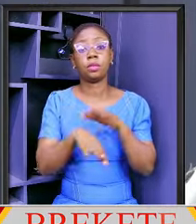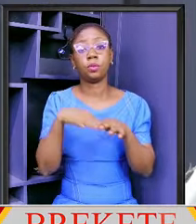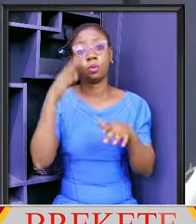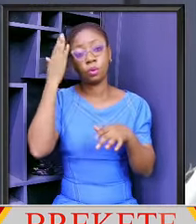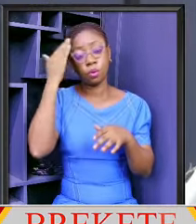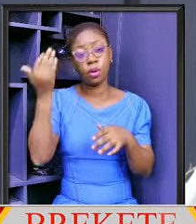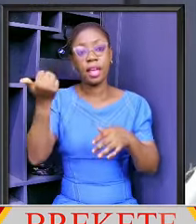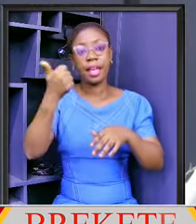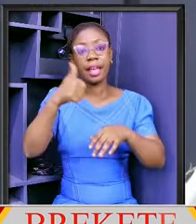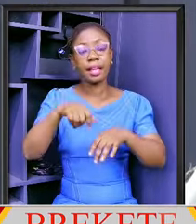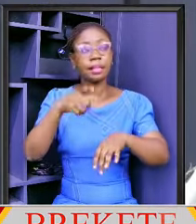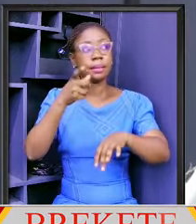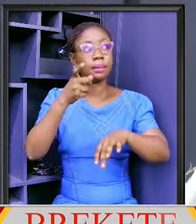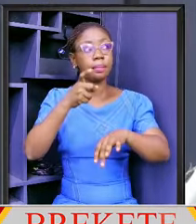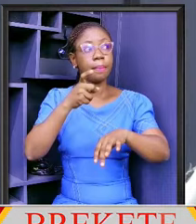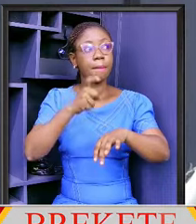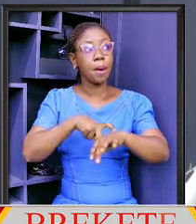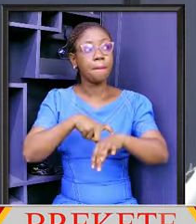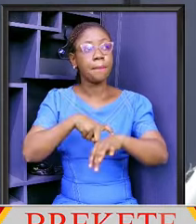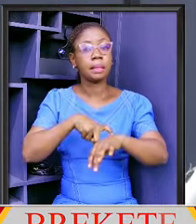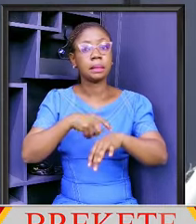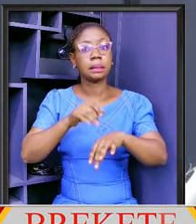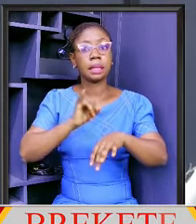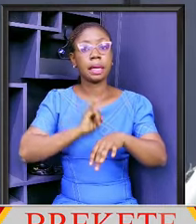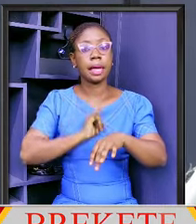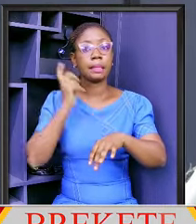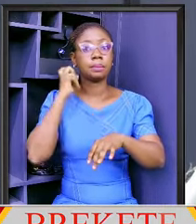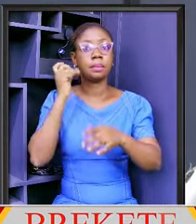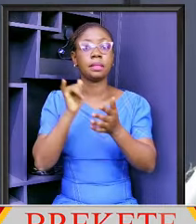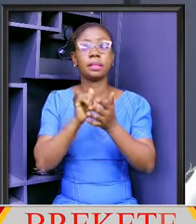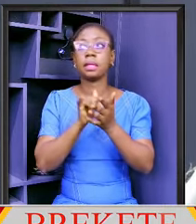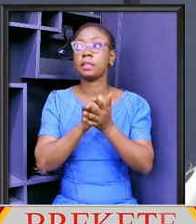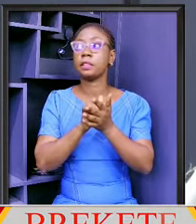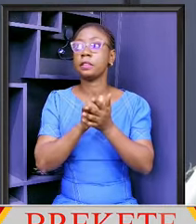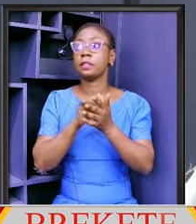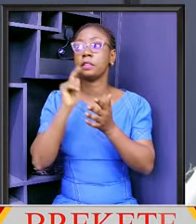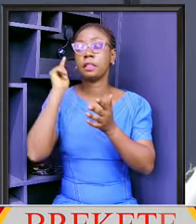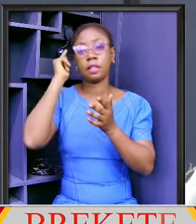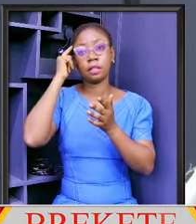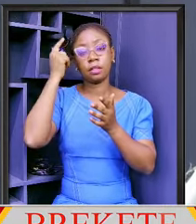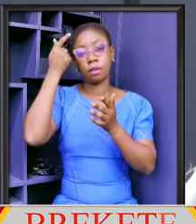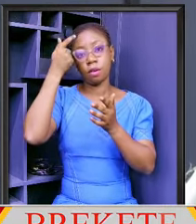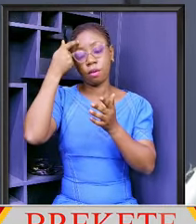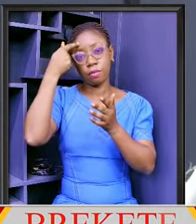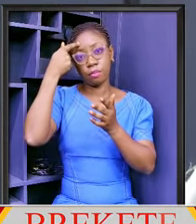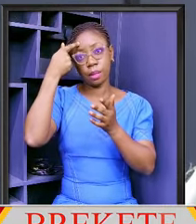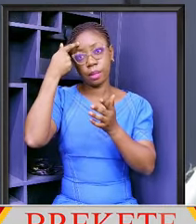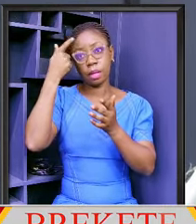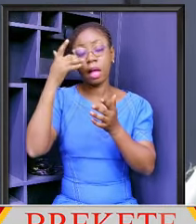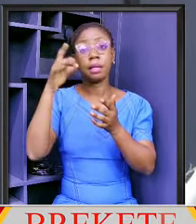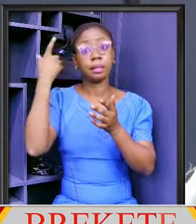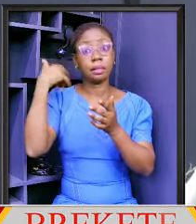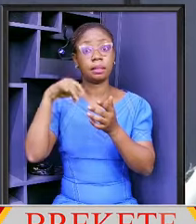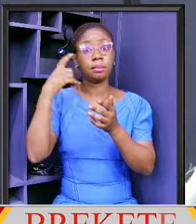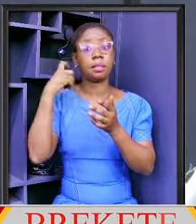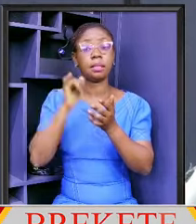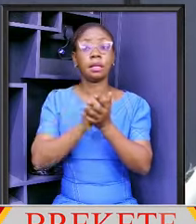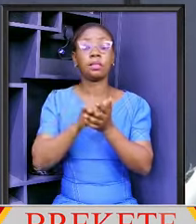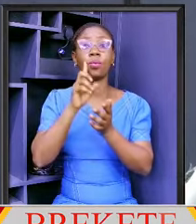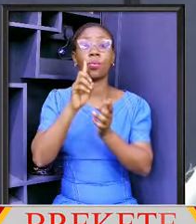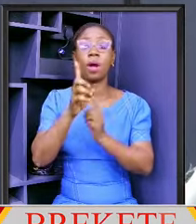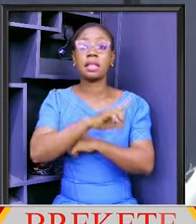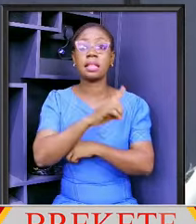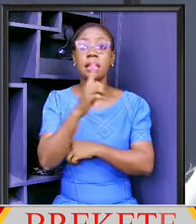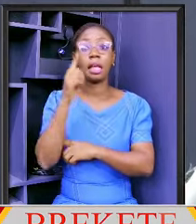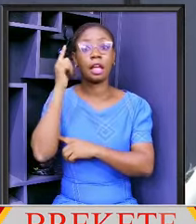any moment, I they expect make government, I they expect say one day government go close down